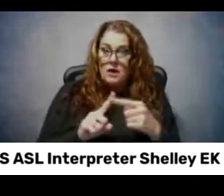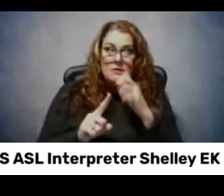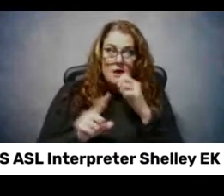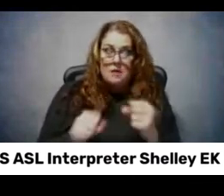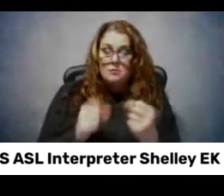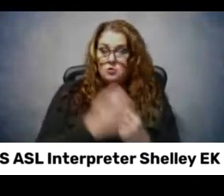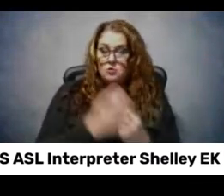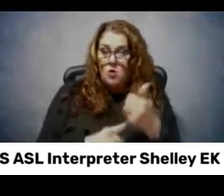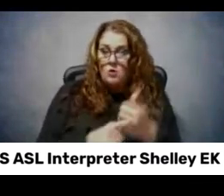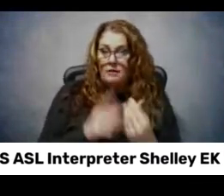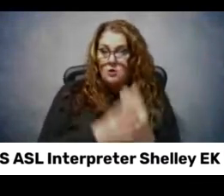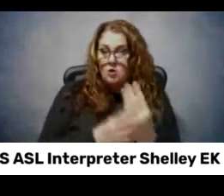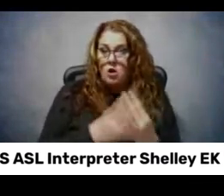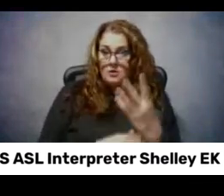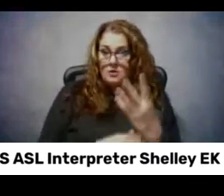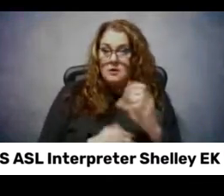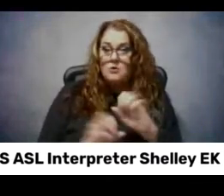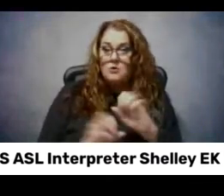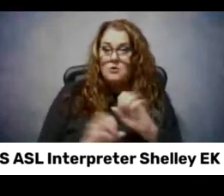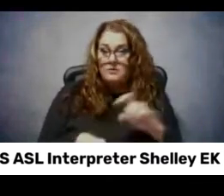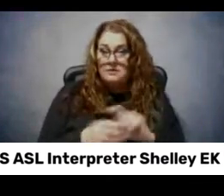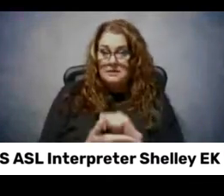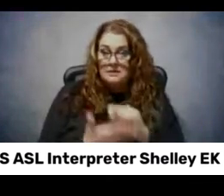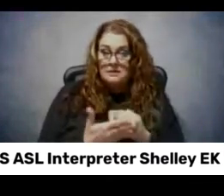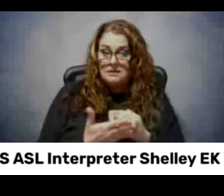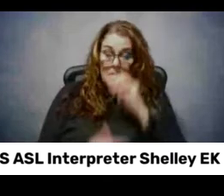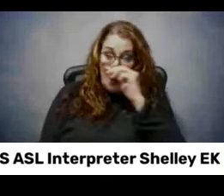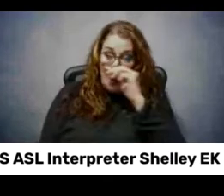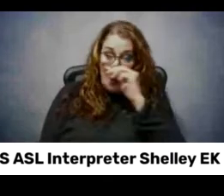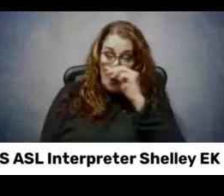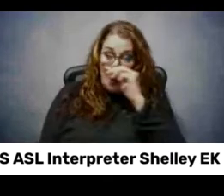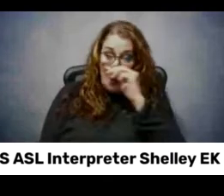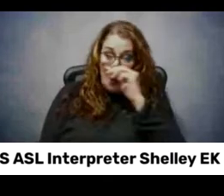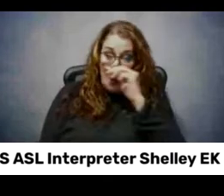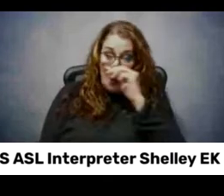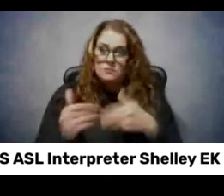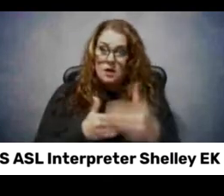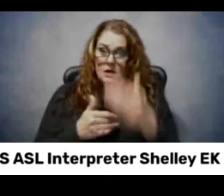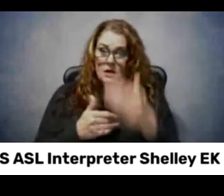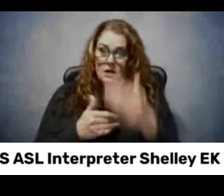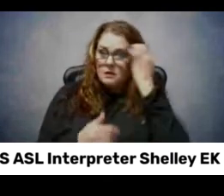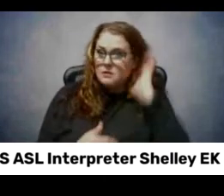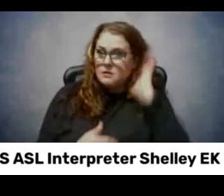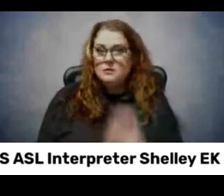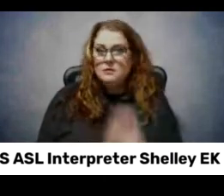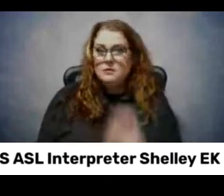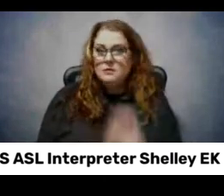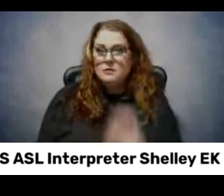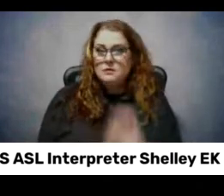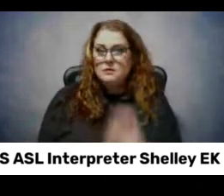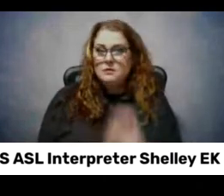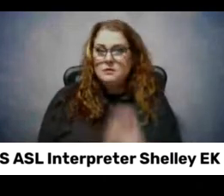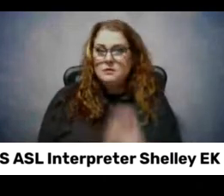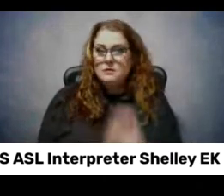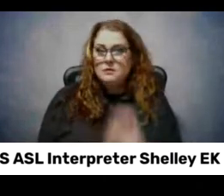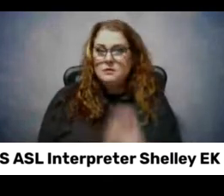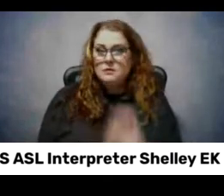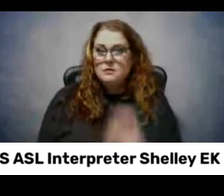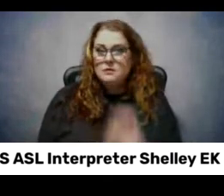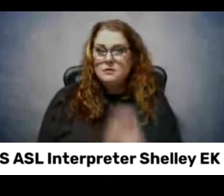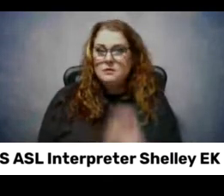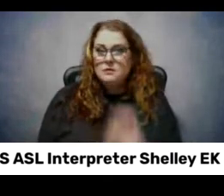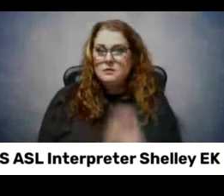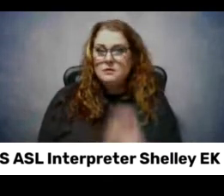grow it in the garden on the off season. The next plant is pokeweed, commonly thought of as a toxic